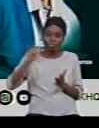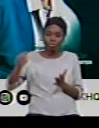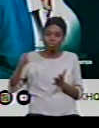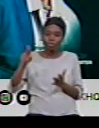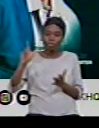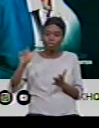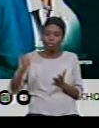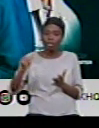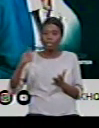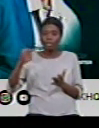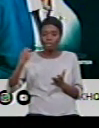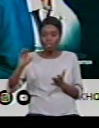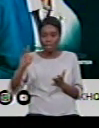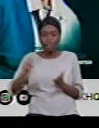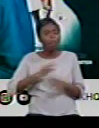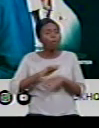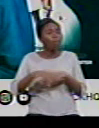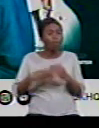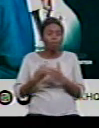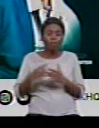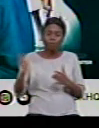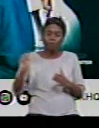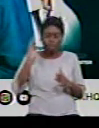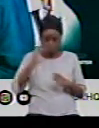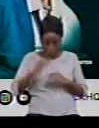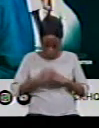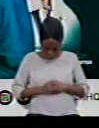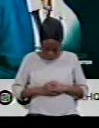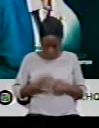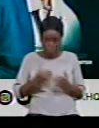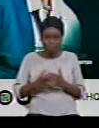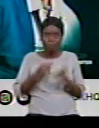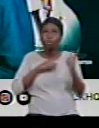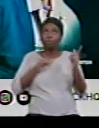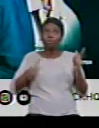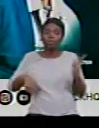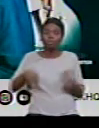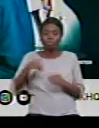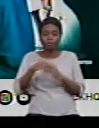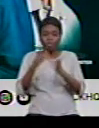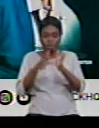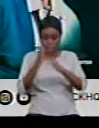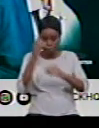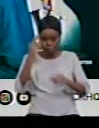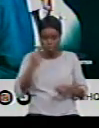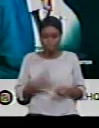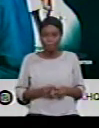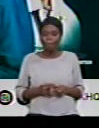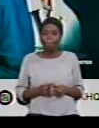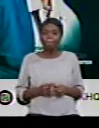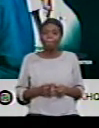GCK, every one of them will bow before the Lord in Jesus' name.